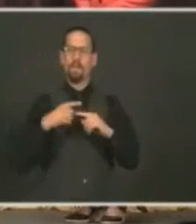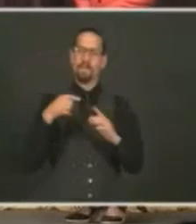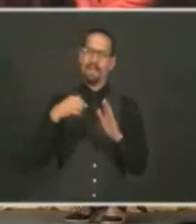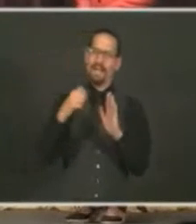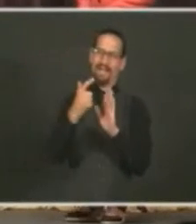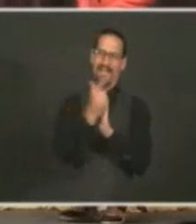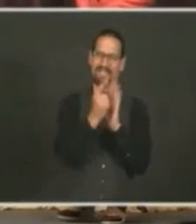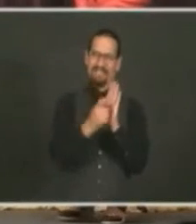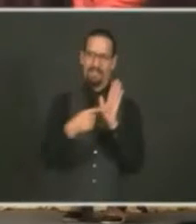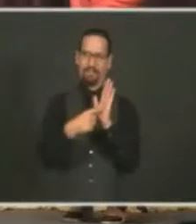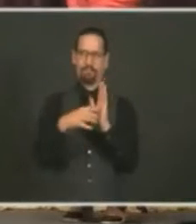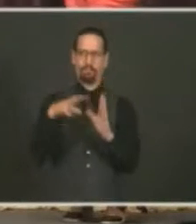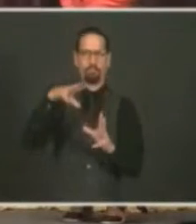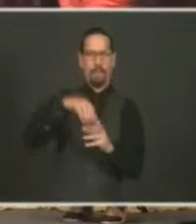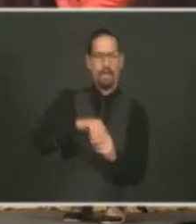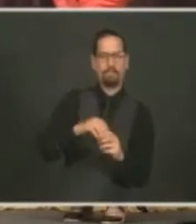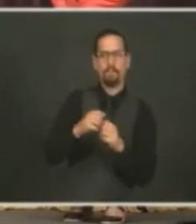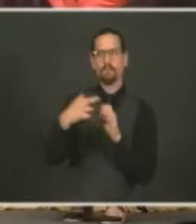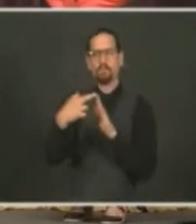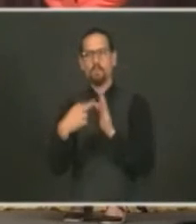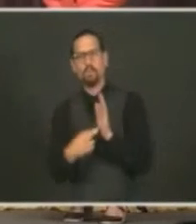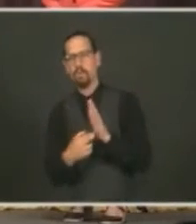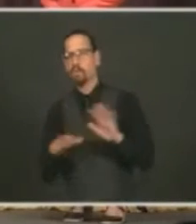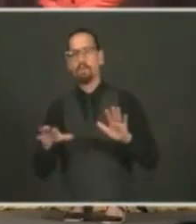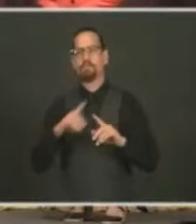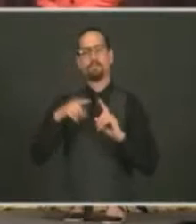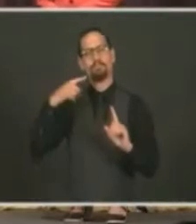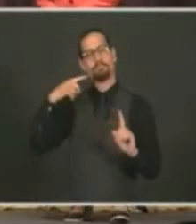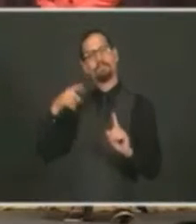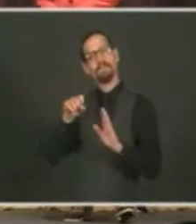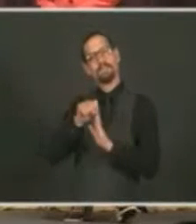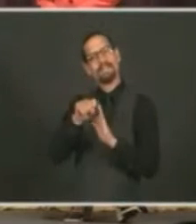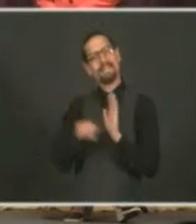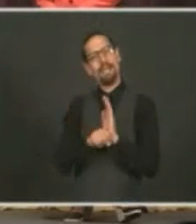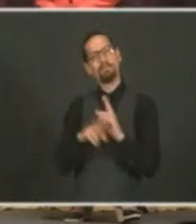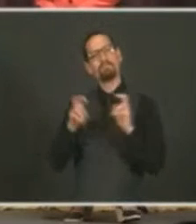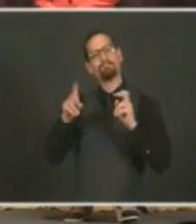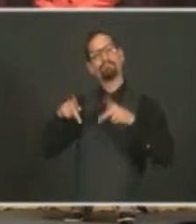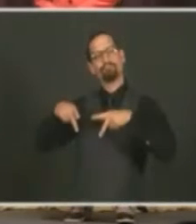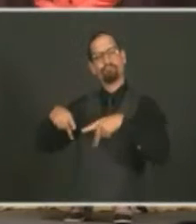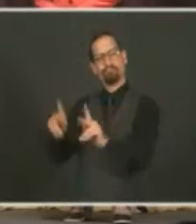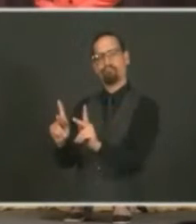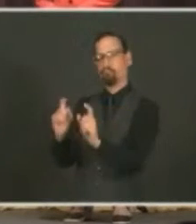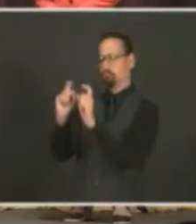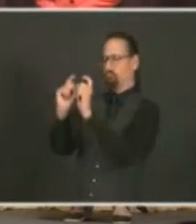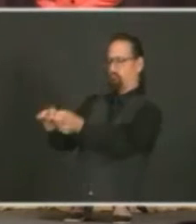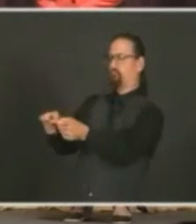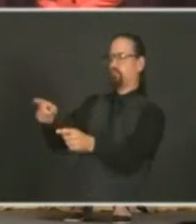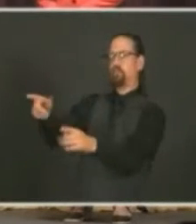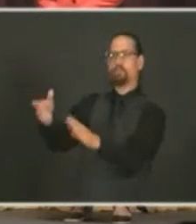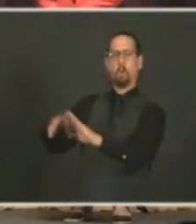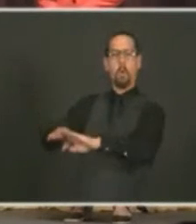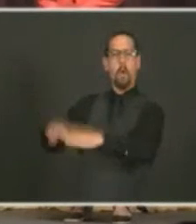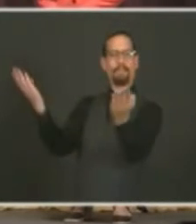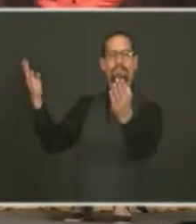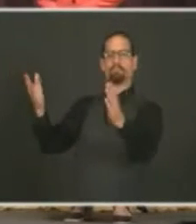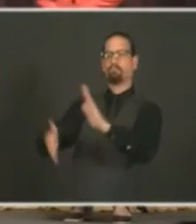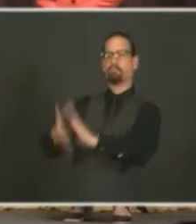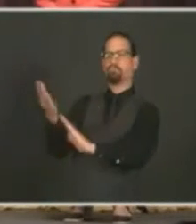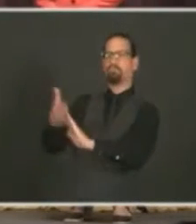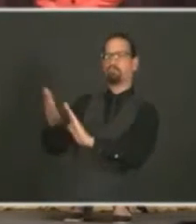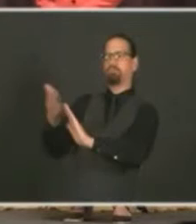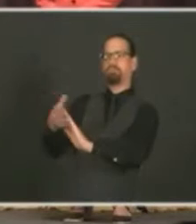rules of COVID. But at the same time, the state has granted them concessions, if you will, to operate that